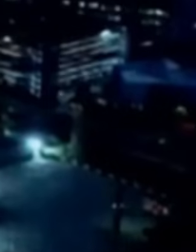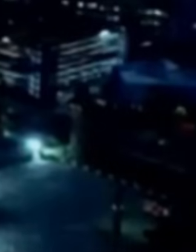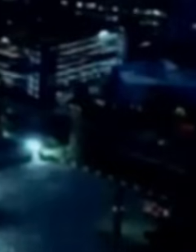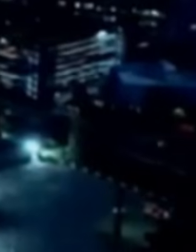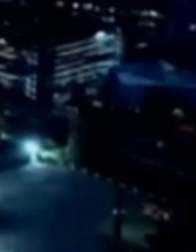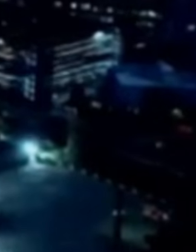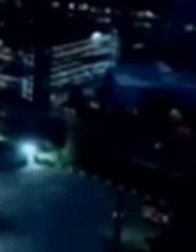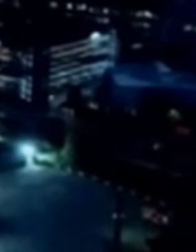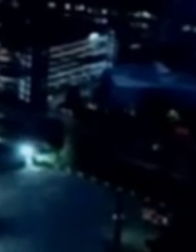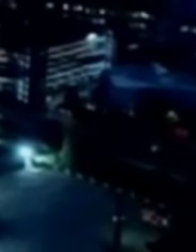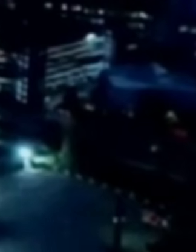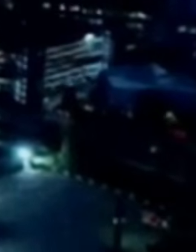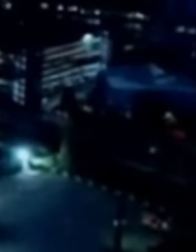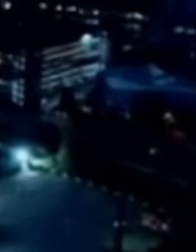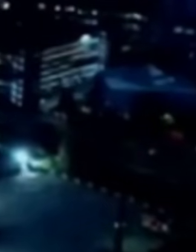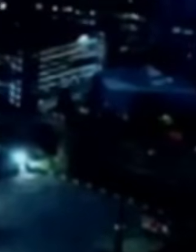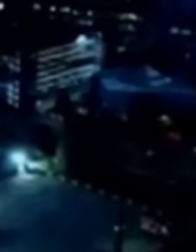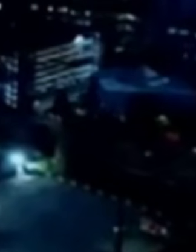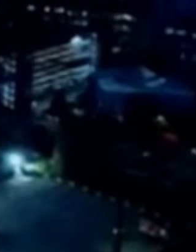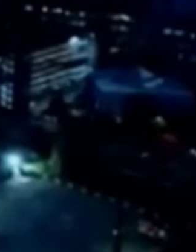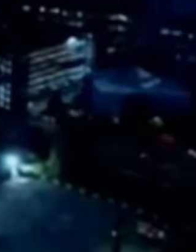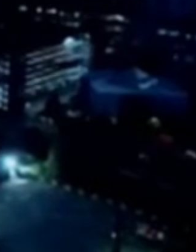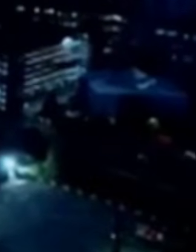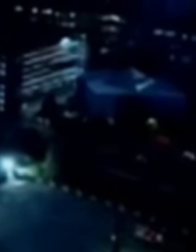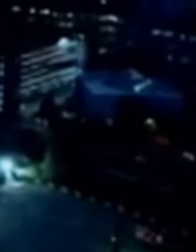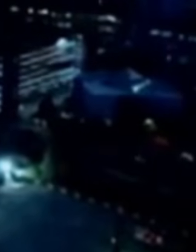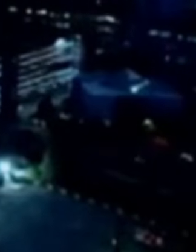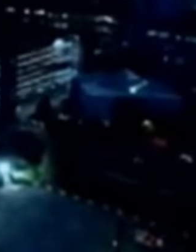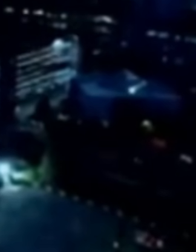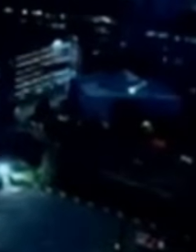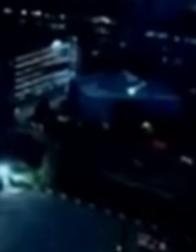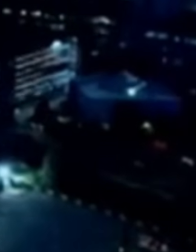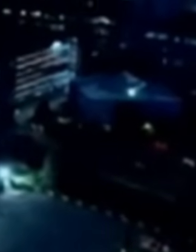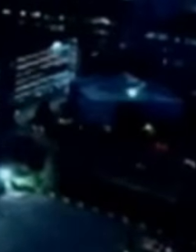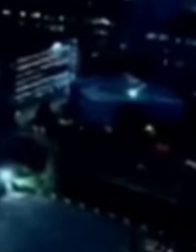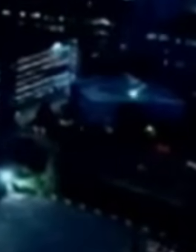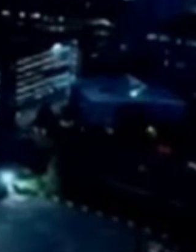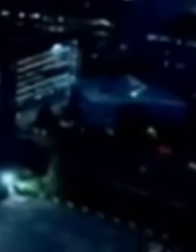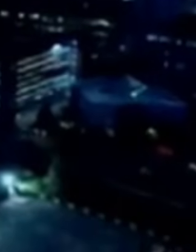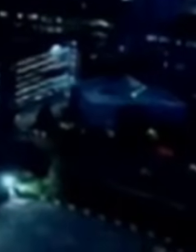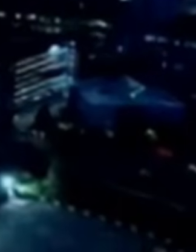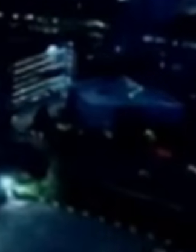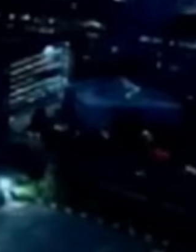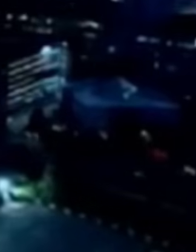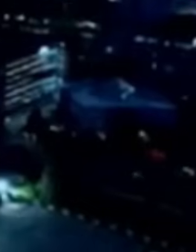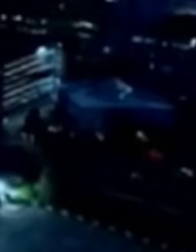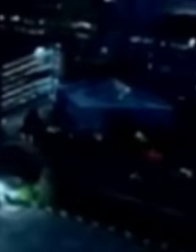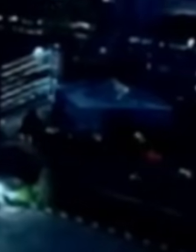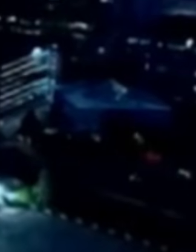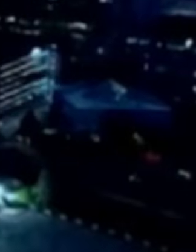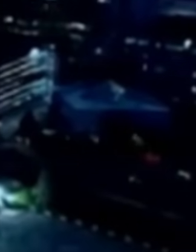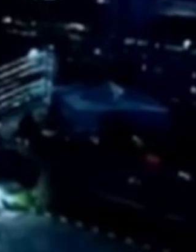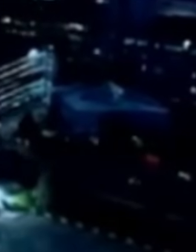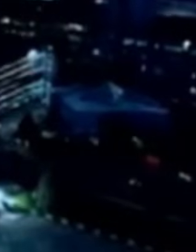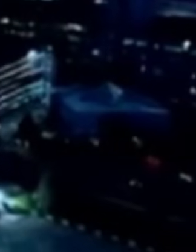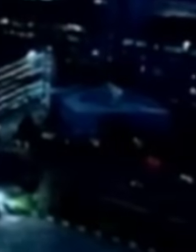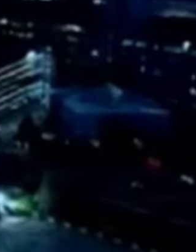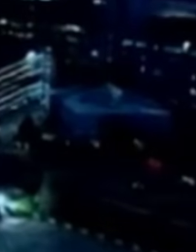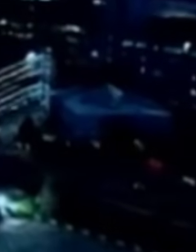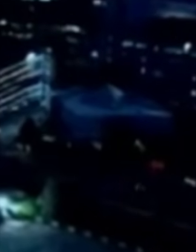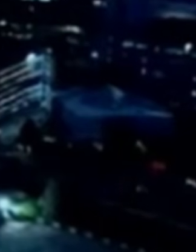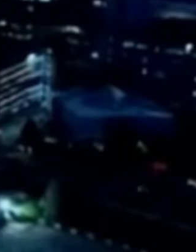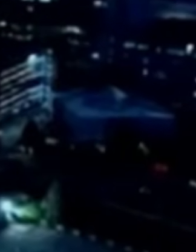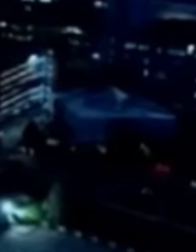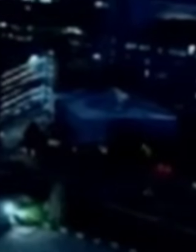Tlhamalalo go tswa SABC Studio 10 Auckland Park, Johannesburg. Re go tlisetsa kgaso ya dikgang tsa Setswana. A re